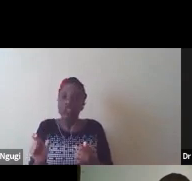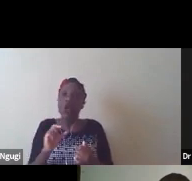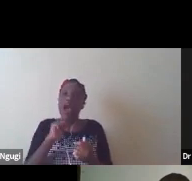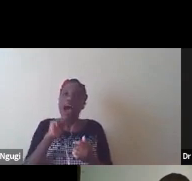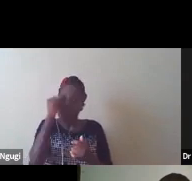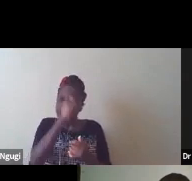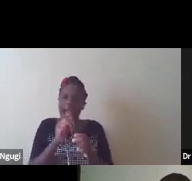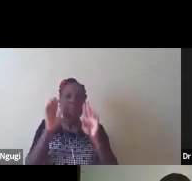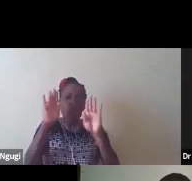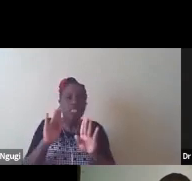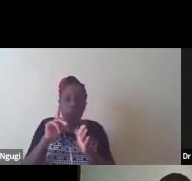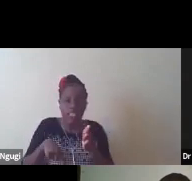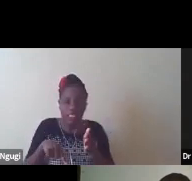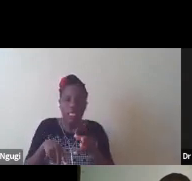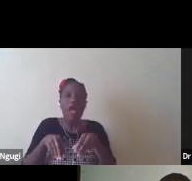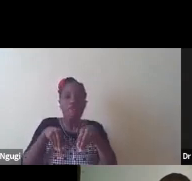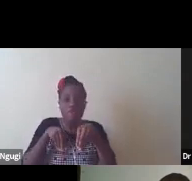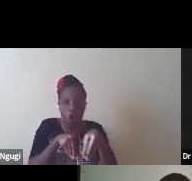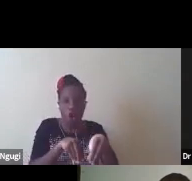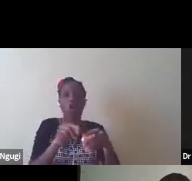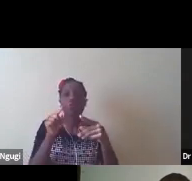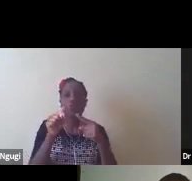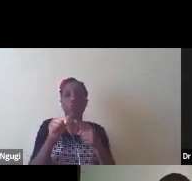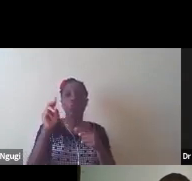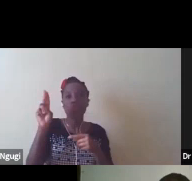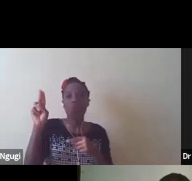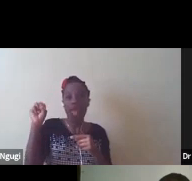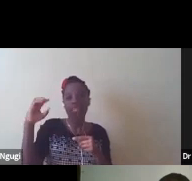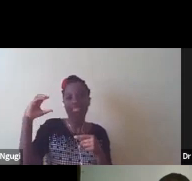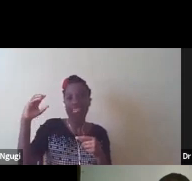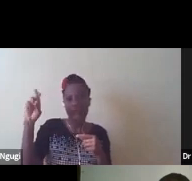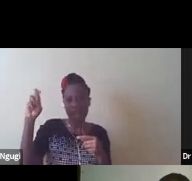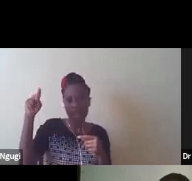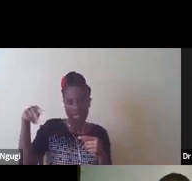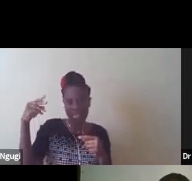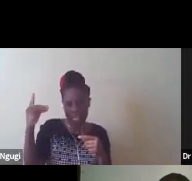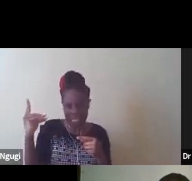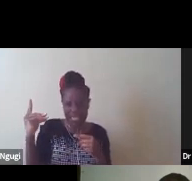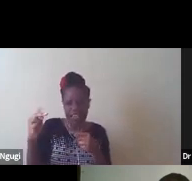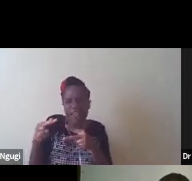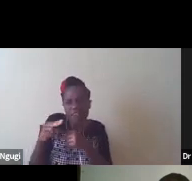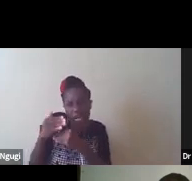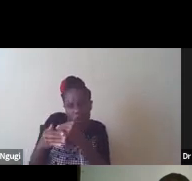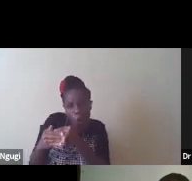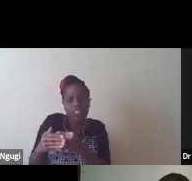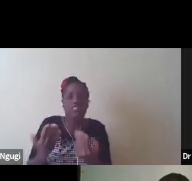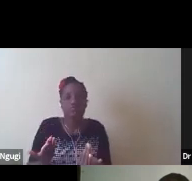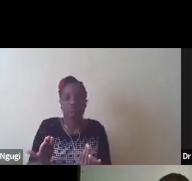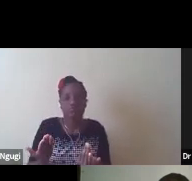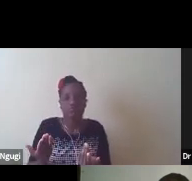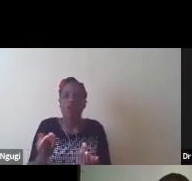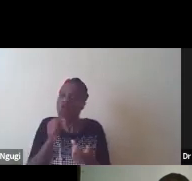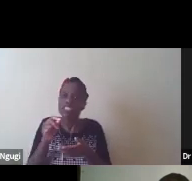do that aligns the law as close as possible to the CRPD, and that's what we aim for. And I don't think there's